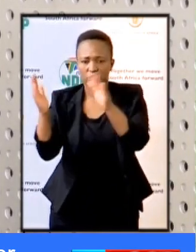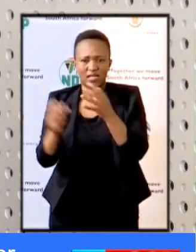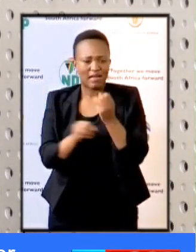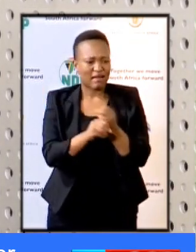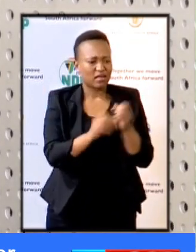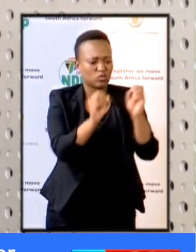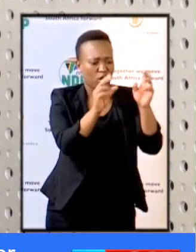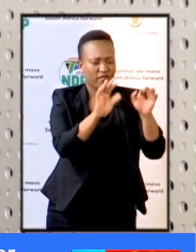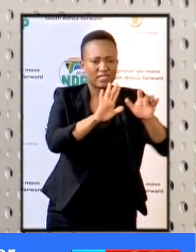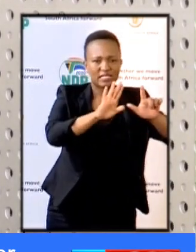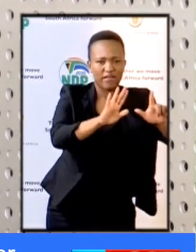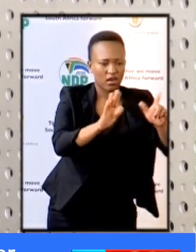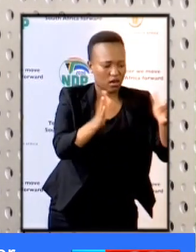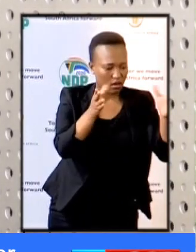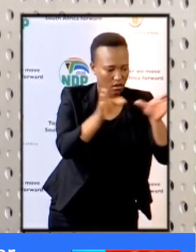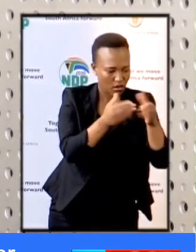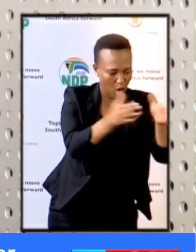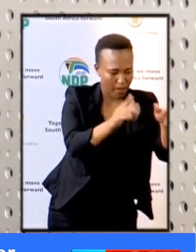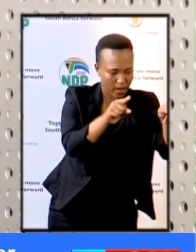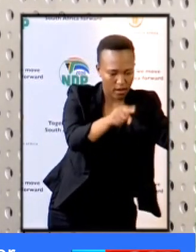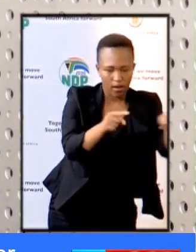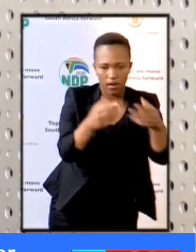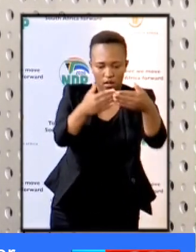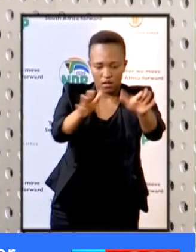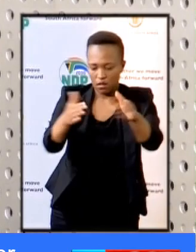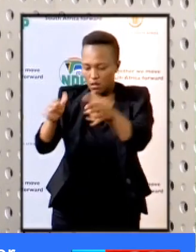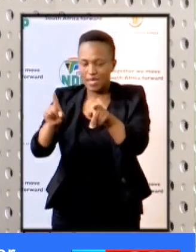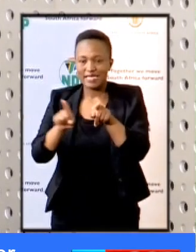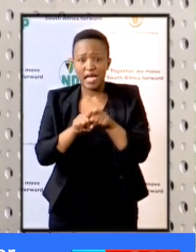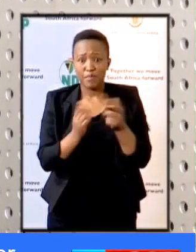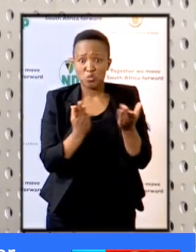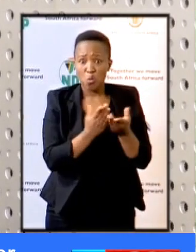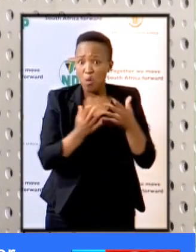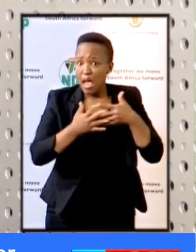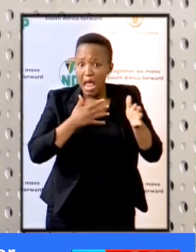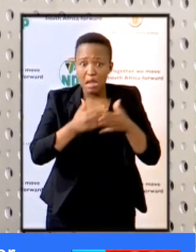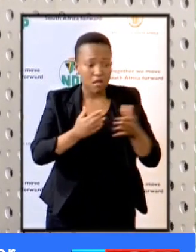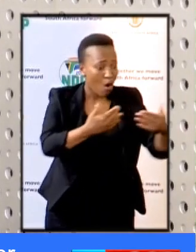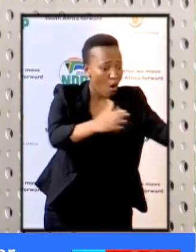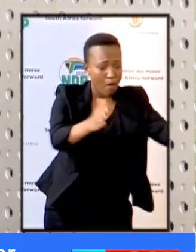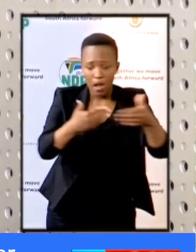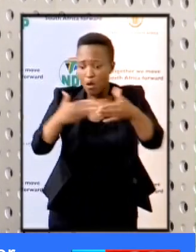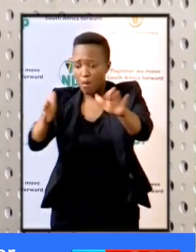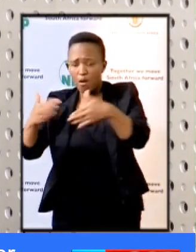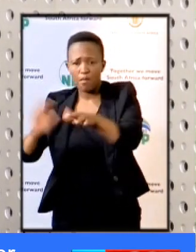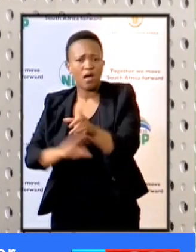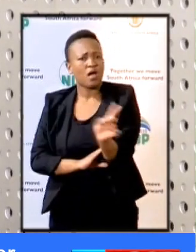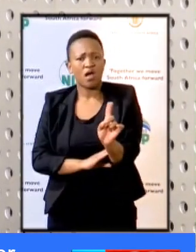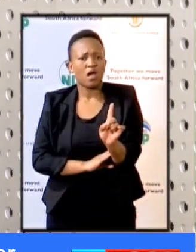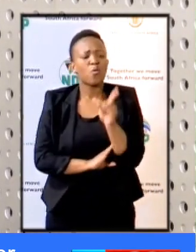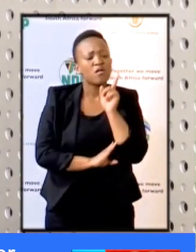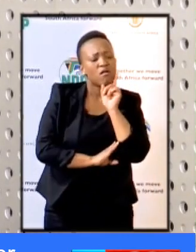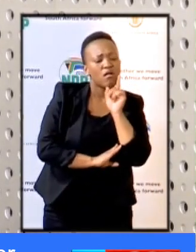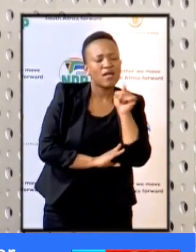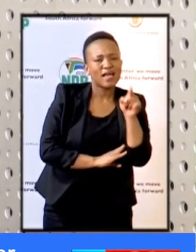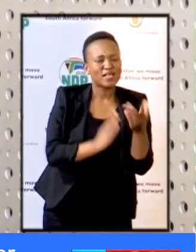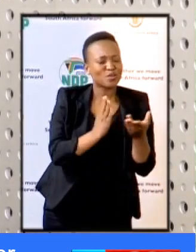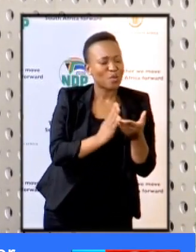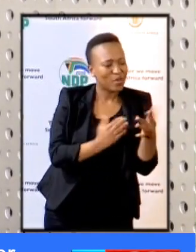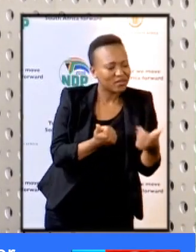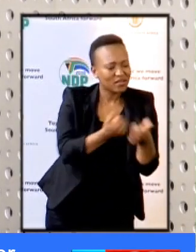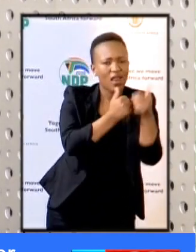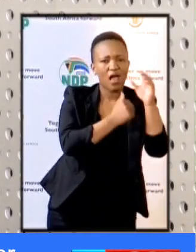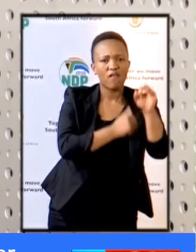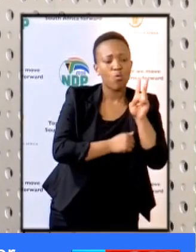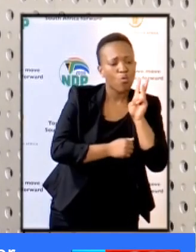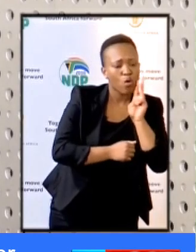any school or allow any school which has very limited or has challenges around water